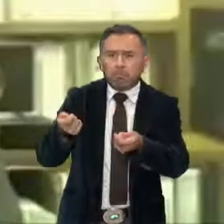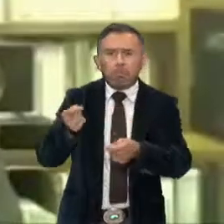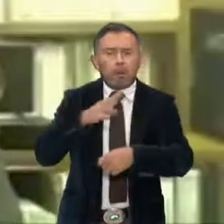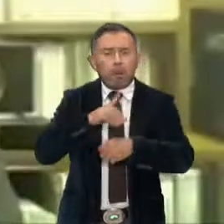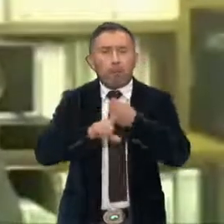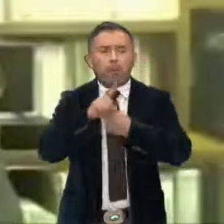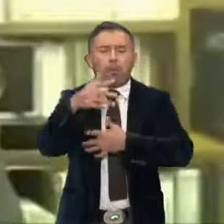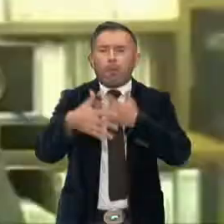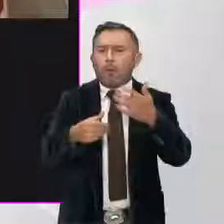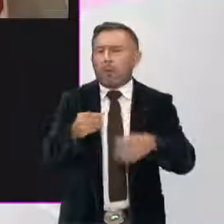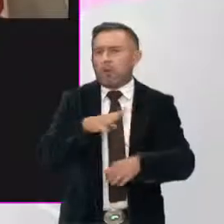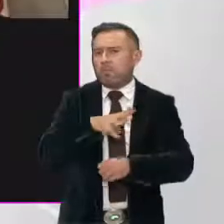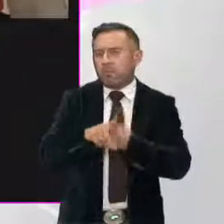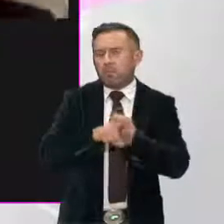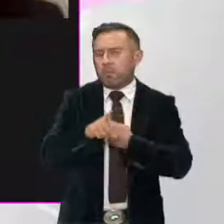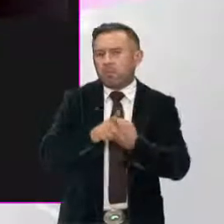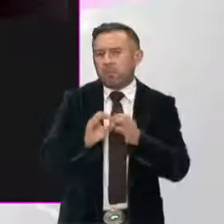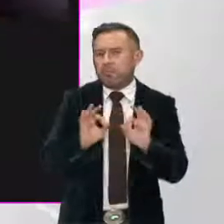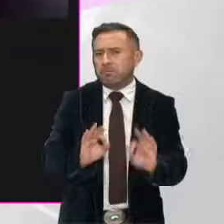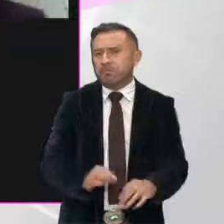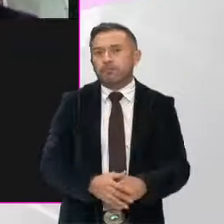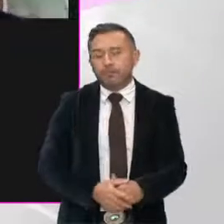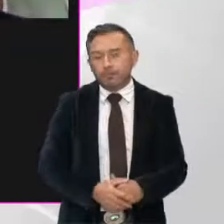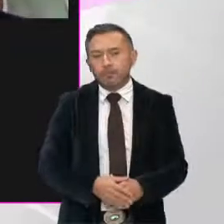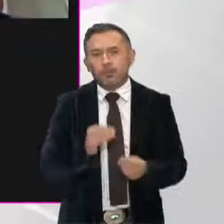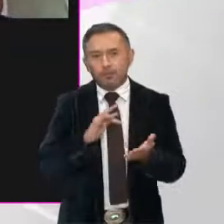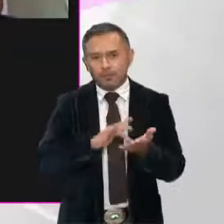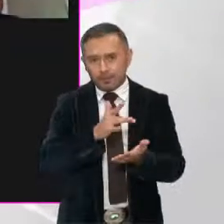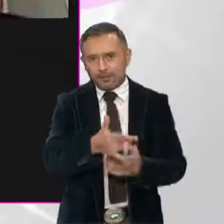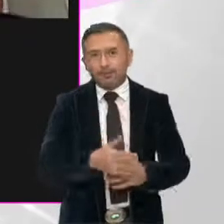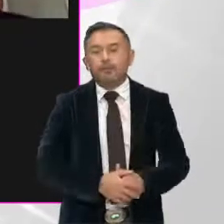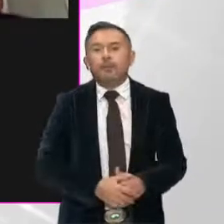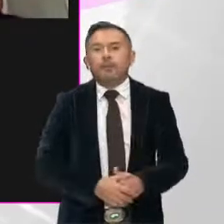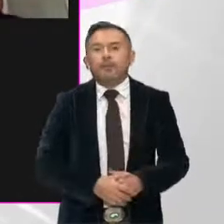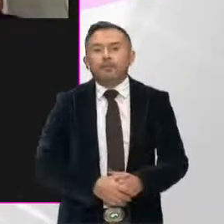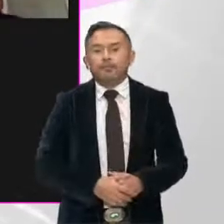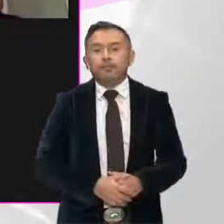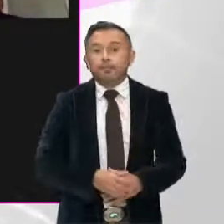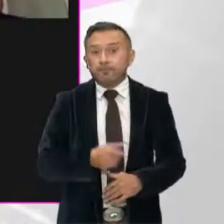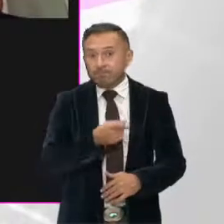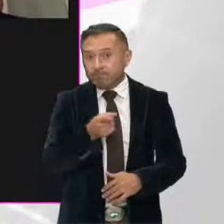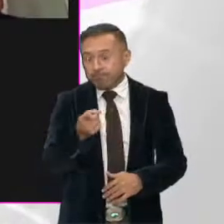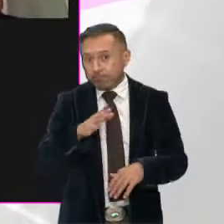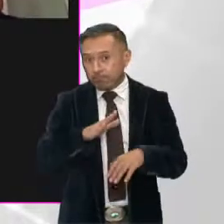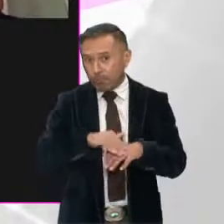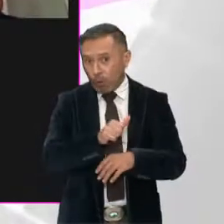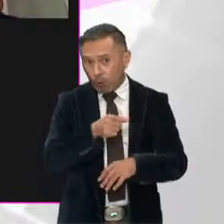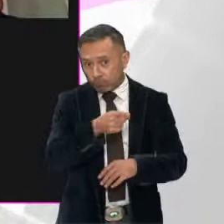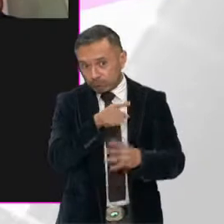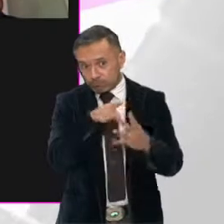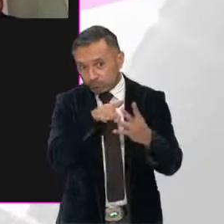gave us a result, no issues at all. Thank you very much.